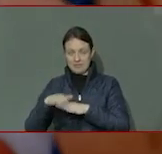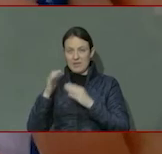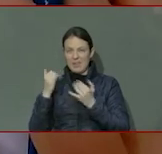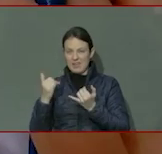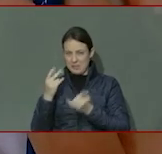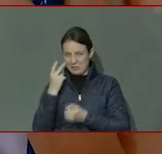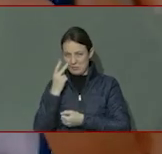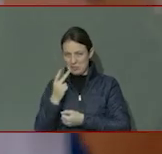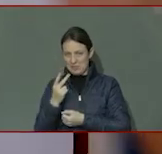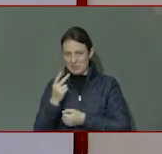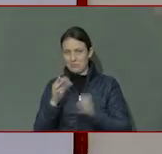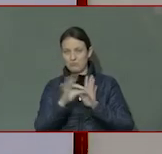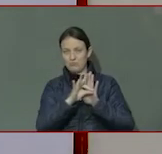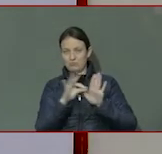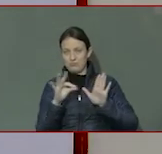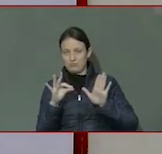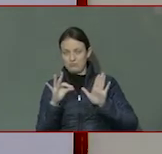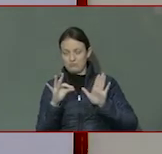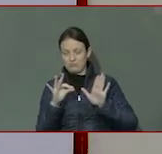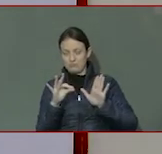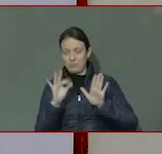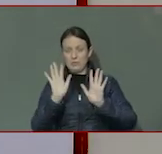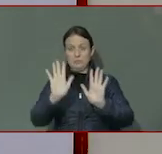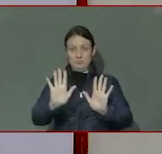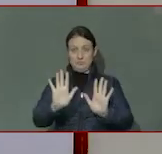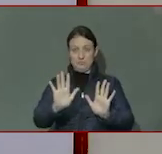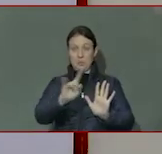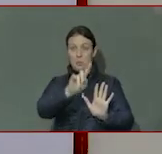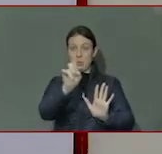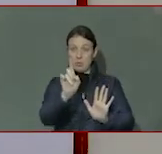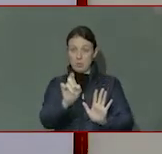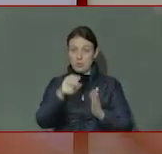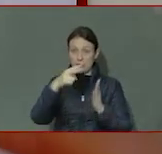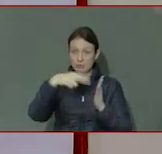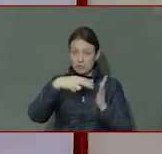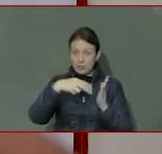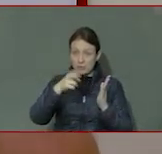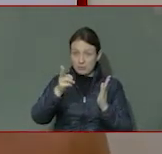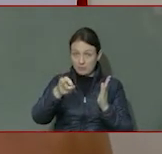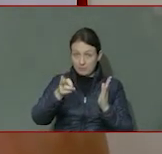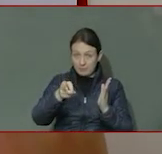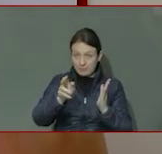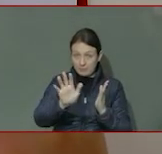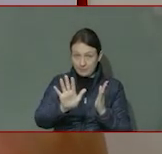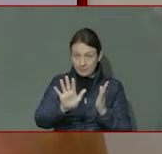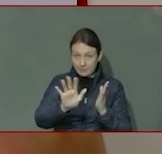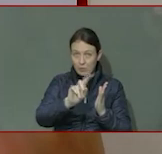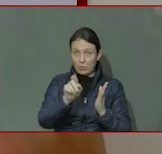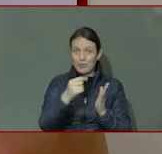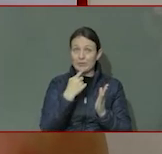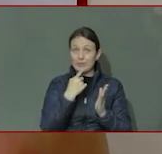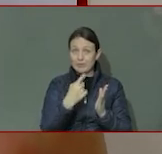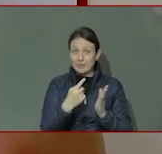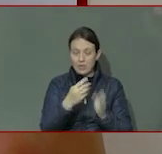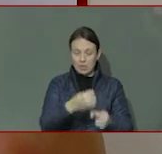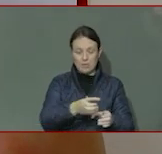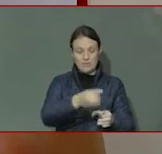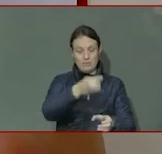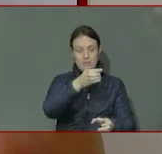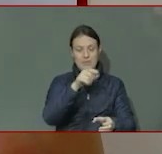now let's just quickly sit with the information given to us. we have a bottle of